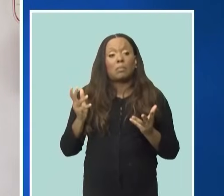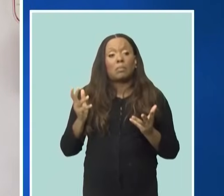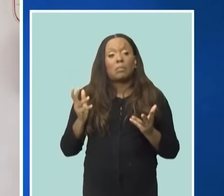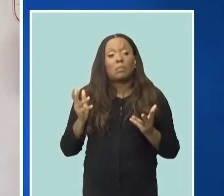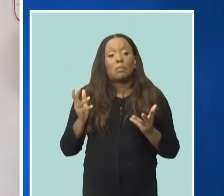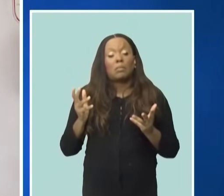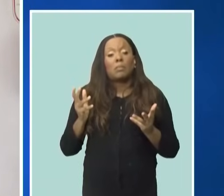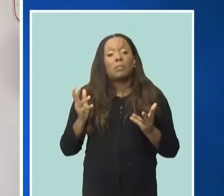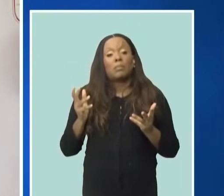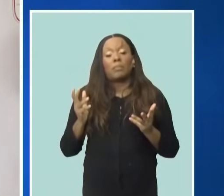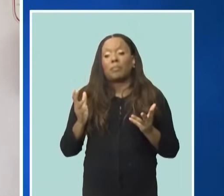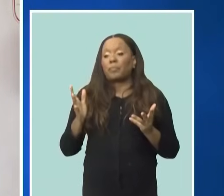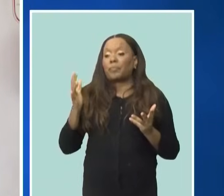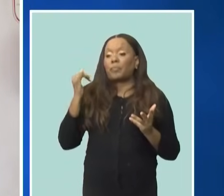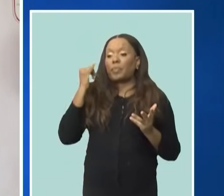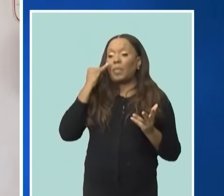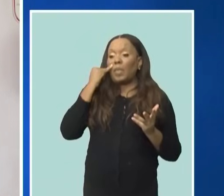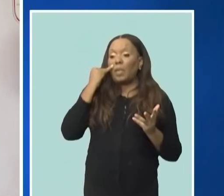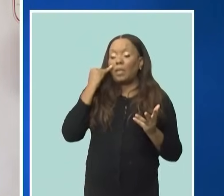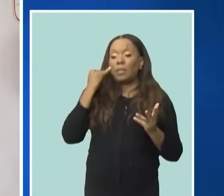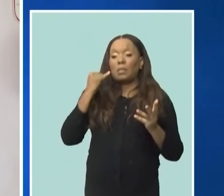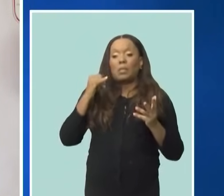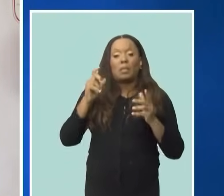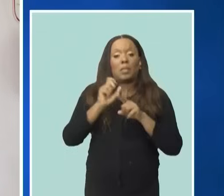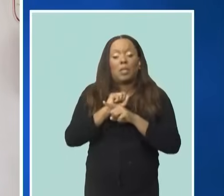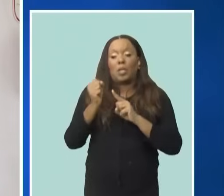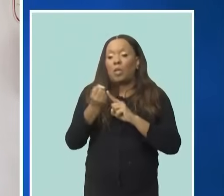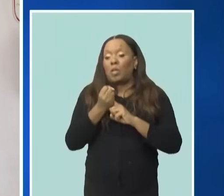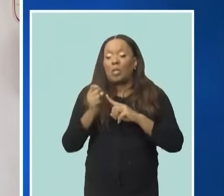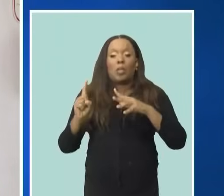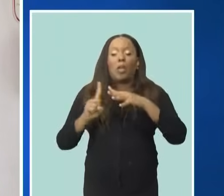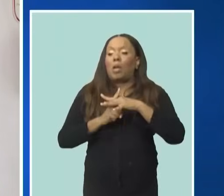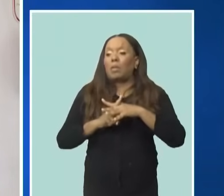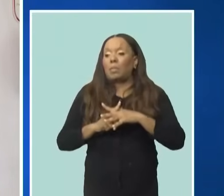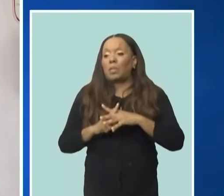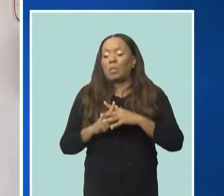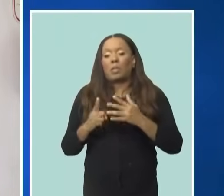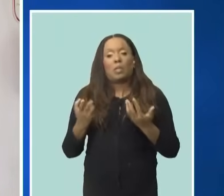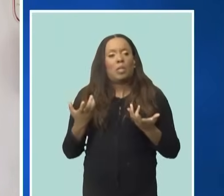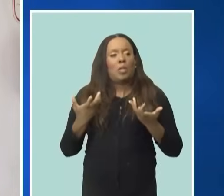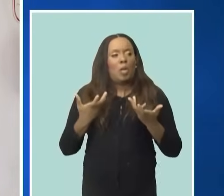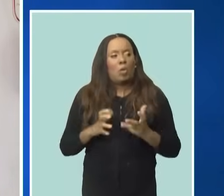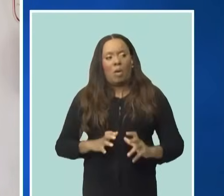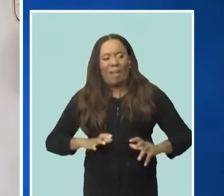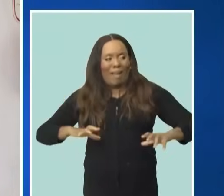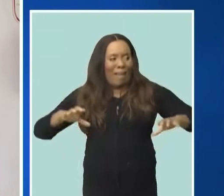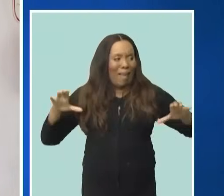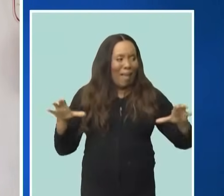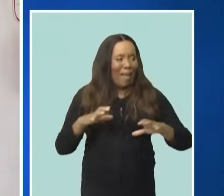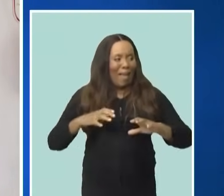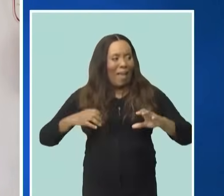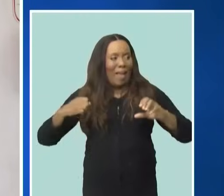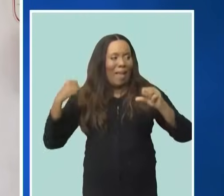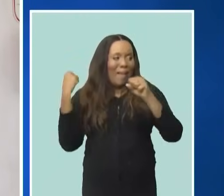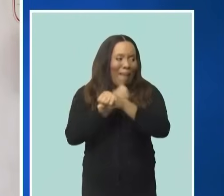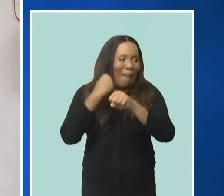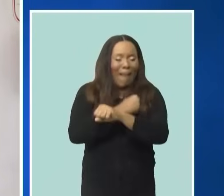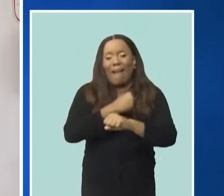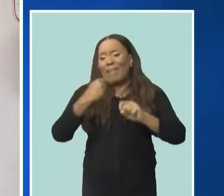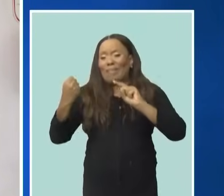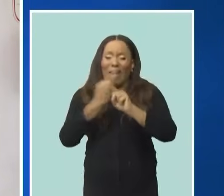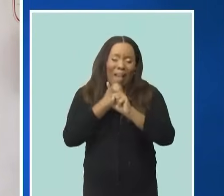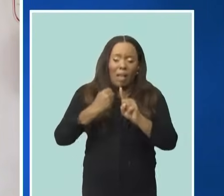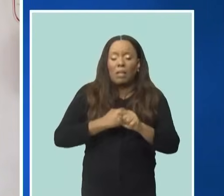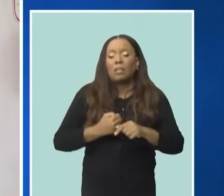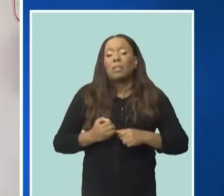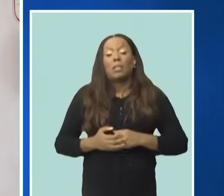for recourse, that the first response is not one of taking action on your own. That if you are